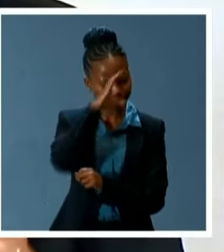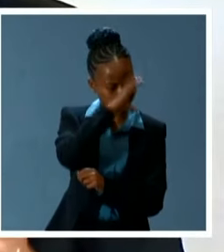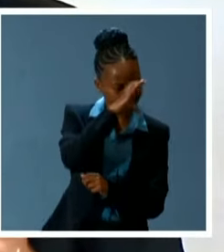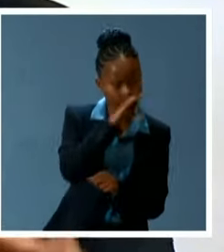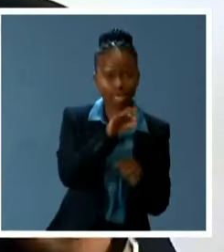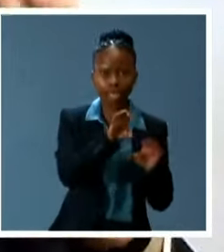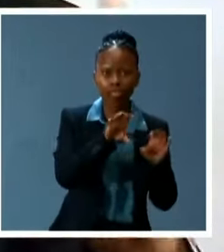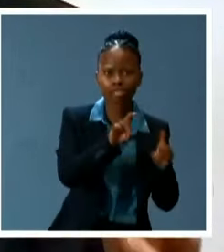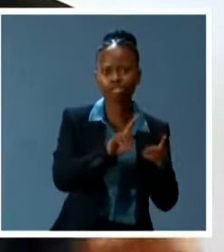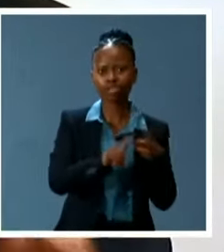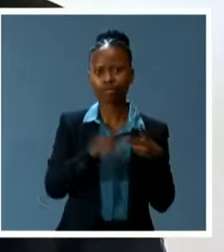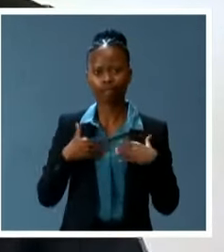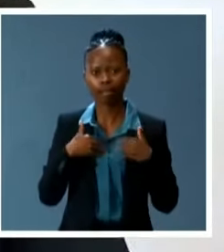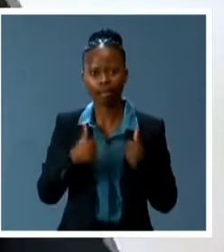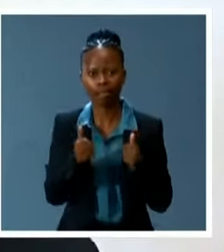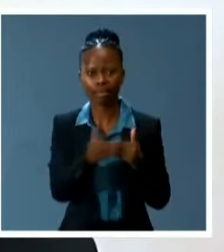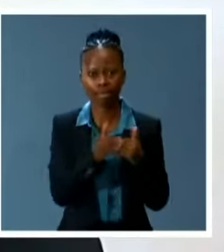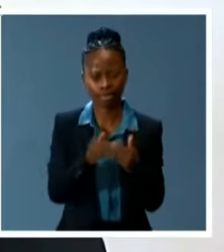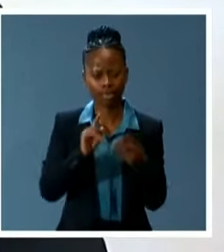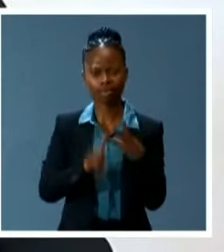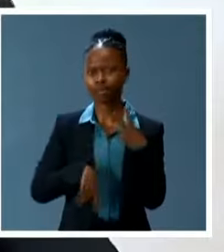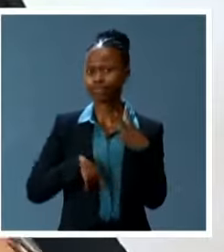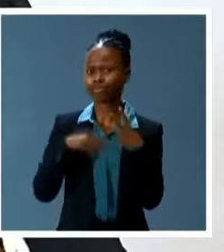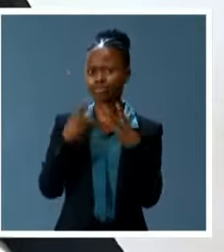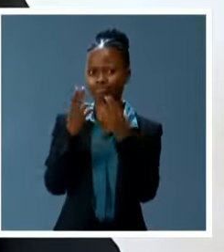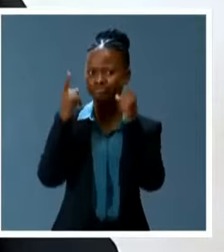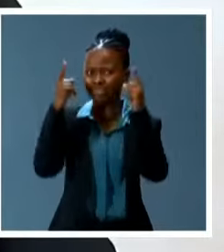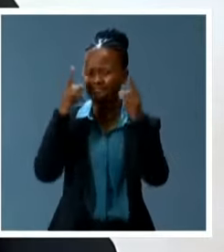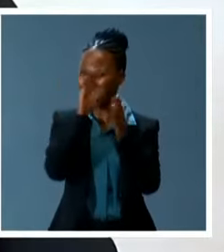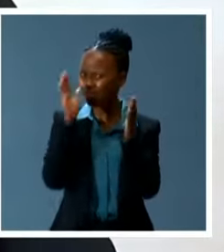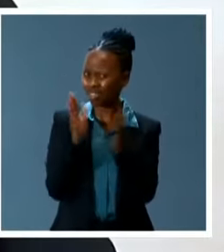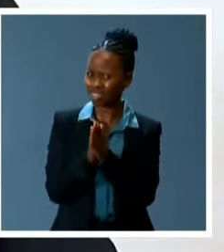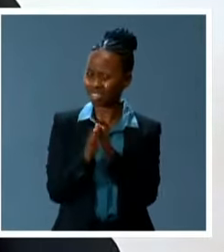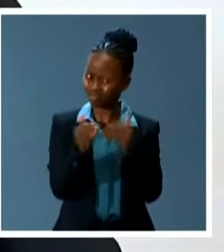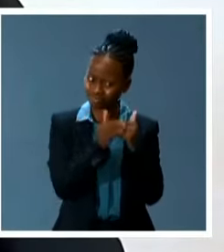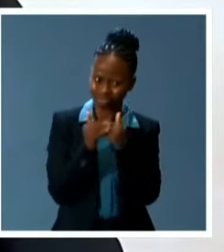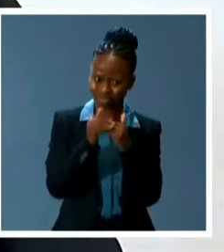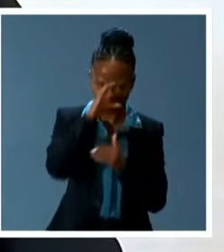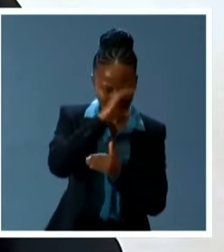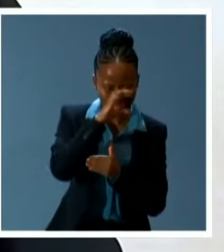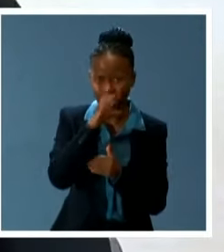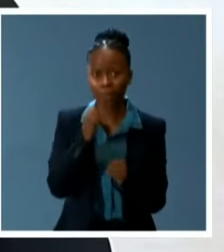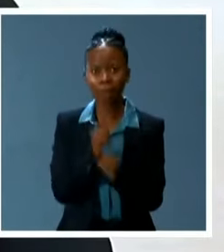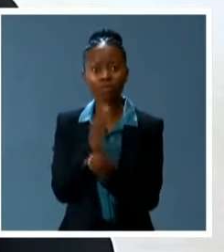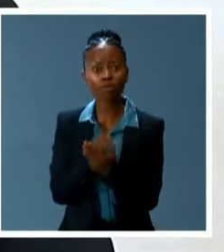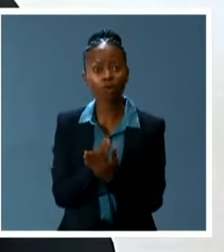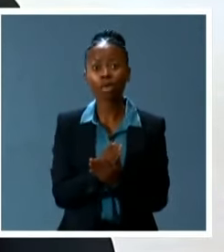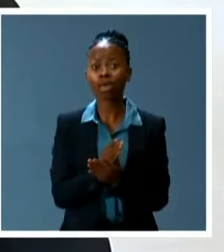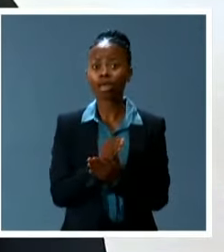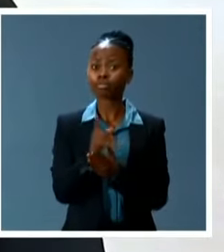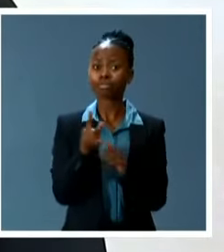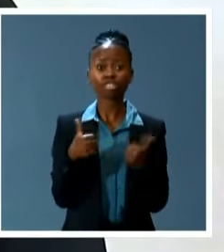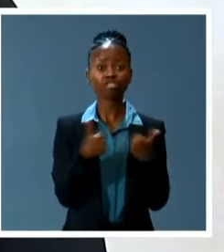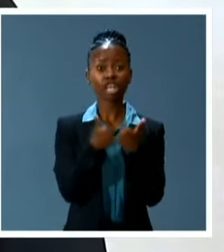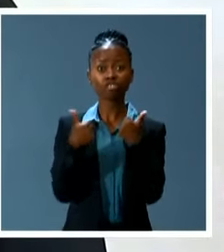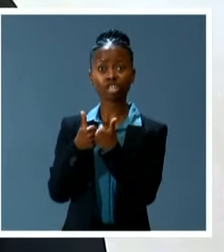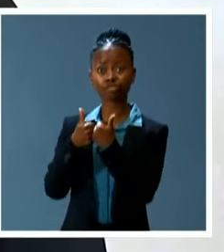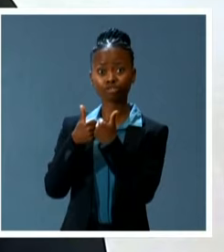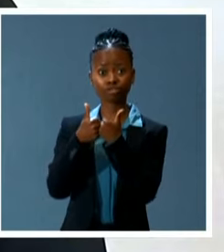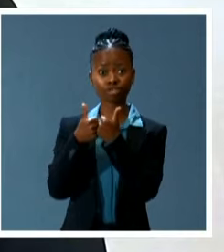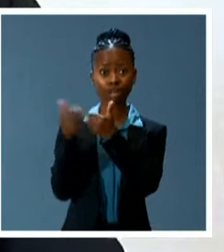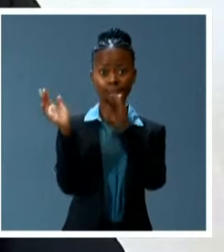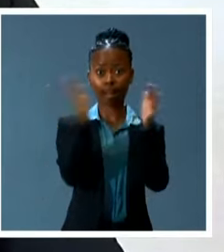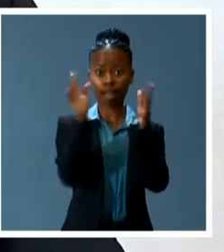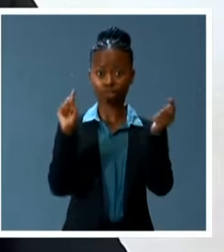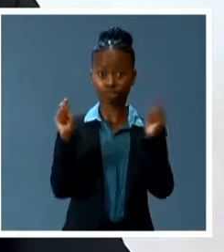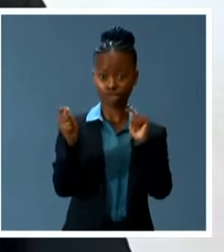to health care, to universal health coverage, allowing at the same time to address the challenges of climate change. If we